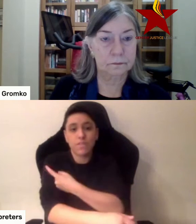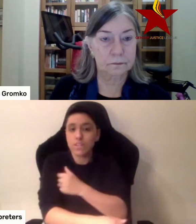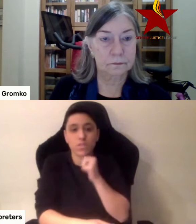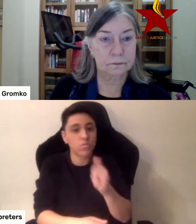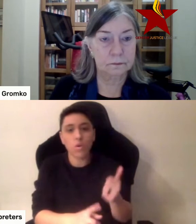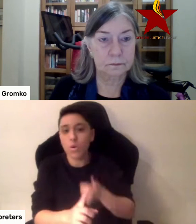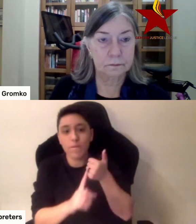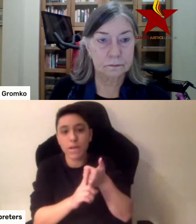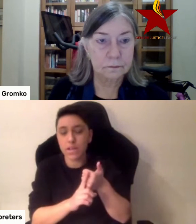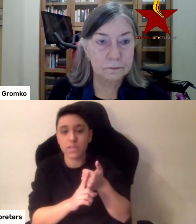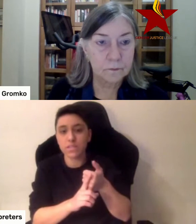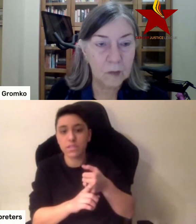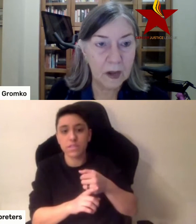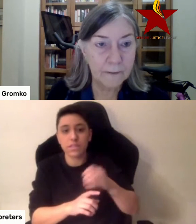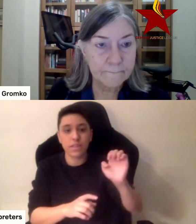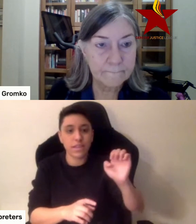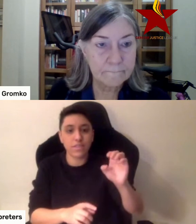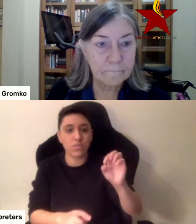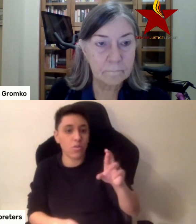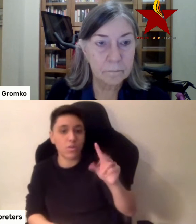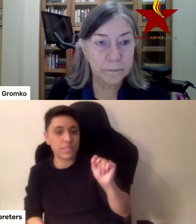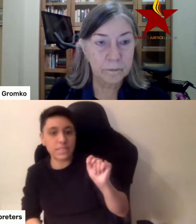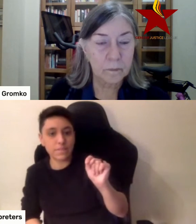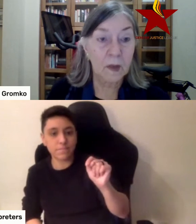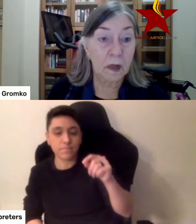a allergic reaction cause a heart attack?